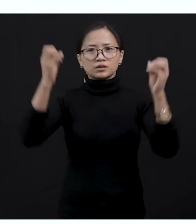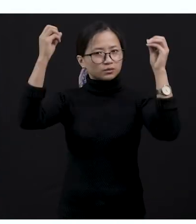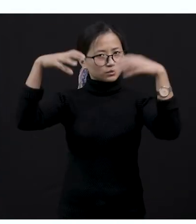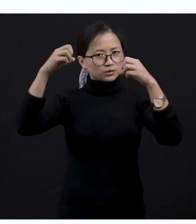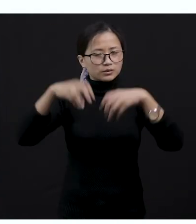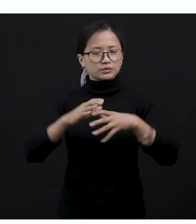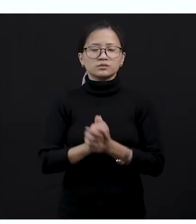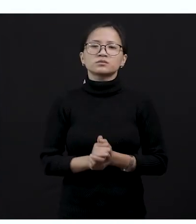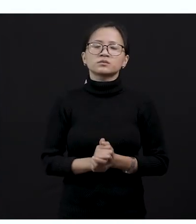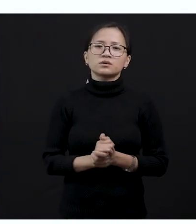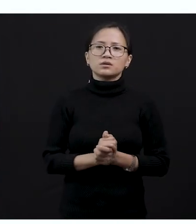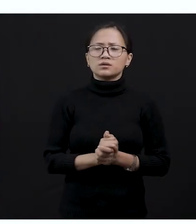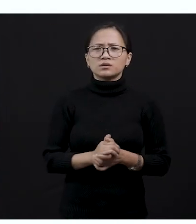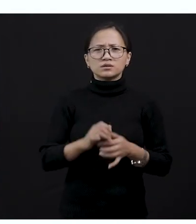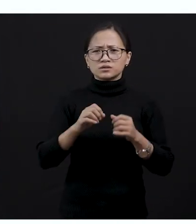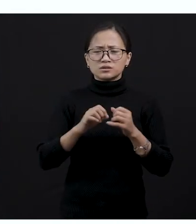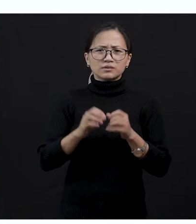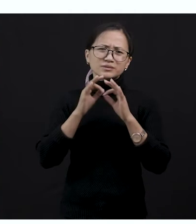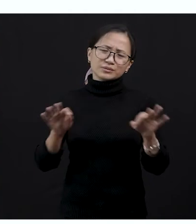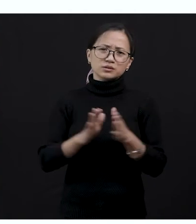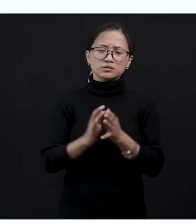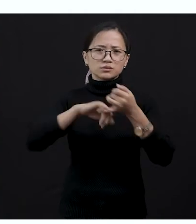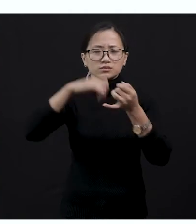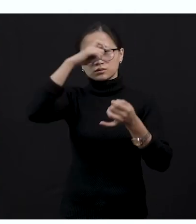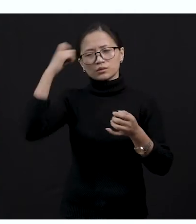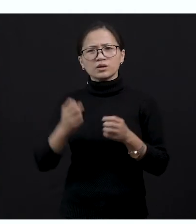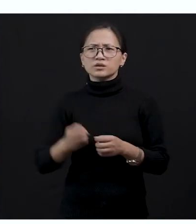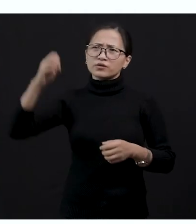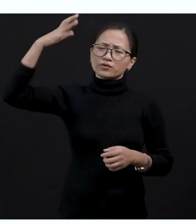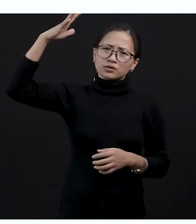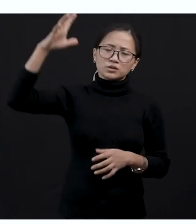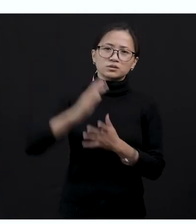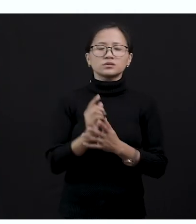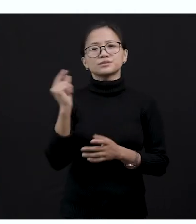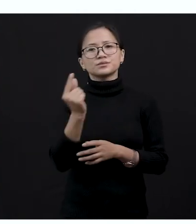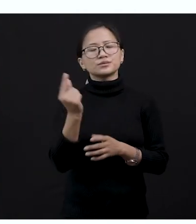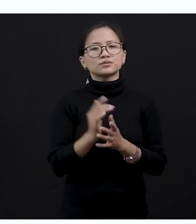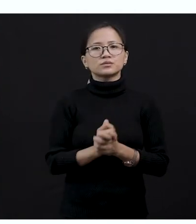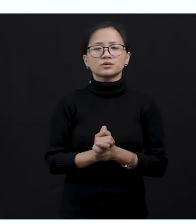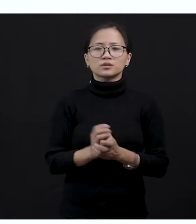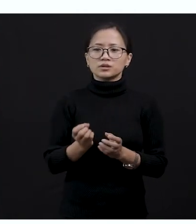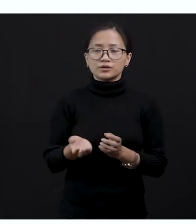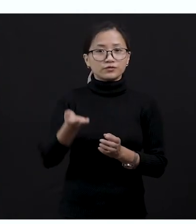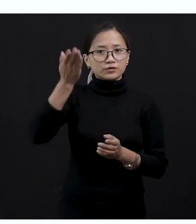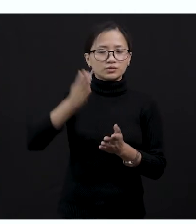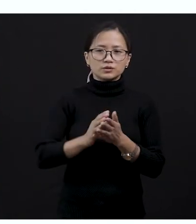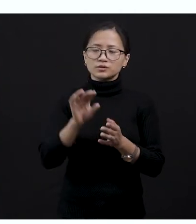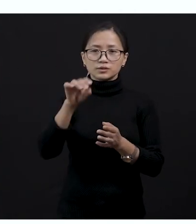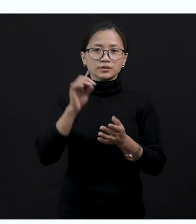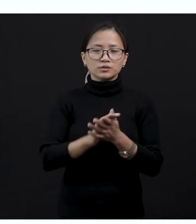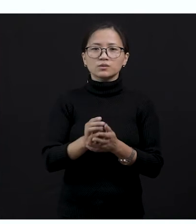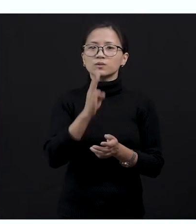because especially during the summer when it is very hot, the sun used to evaporate